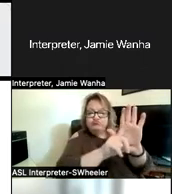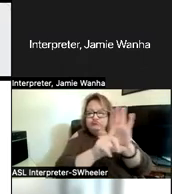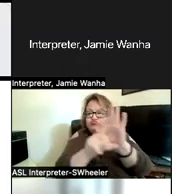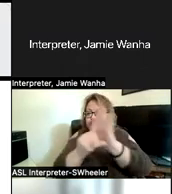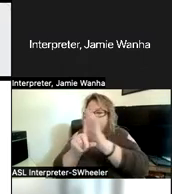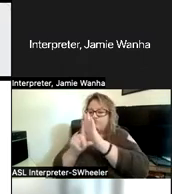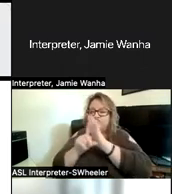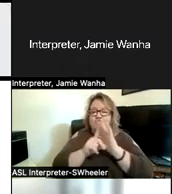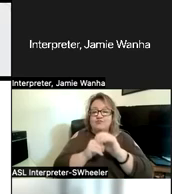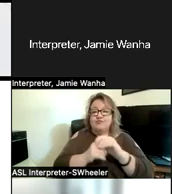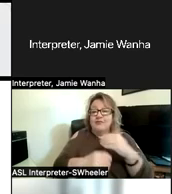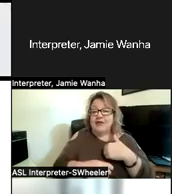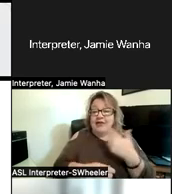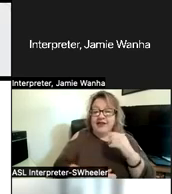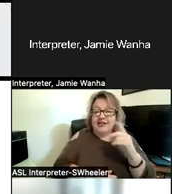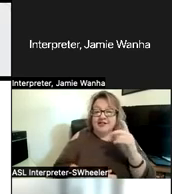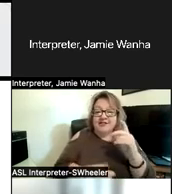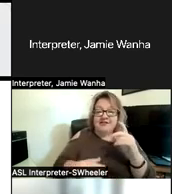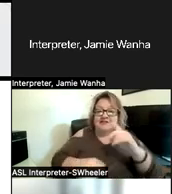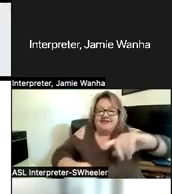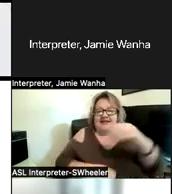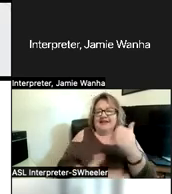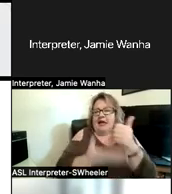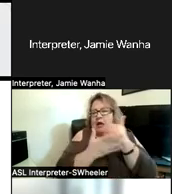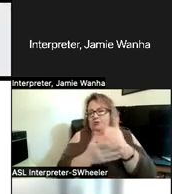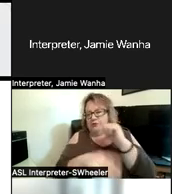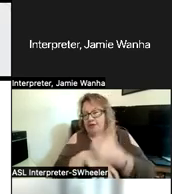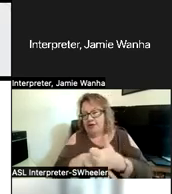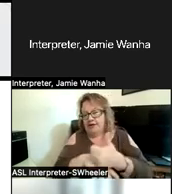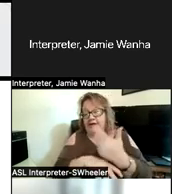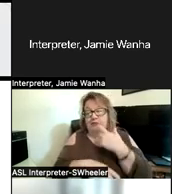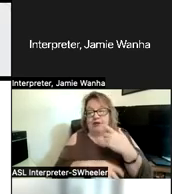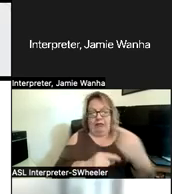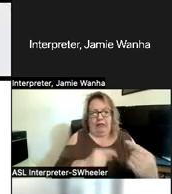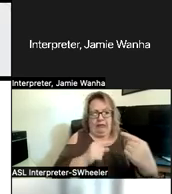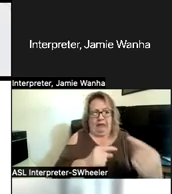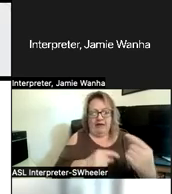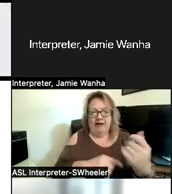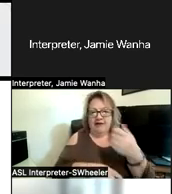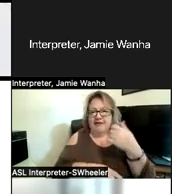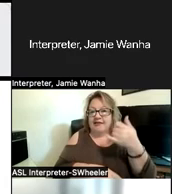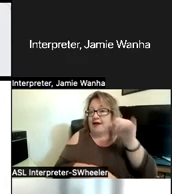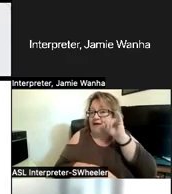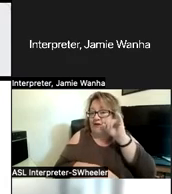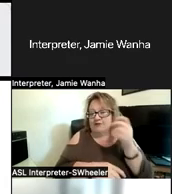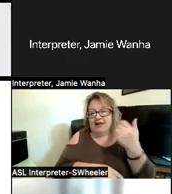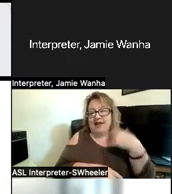We do have that little wizard to help you set it up. That actually turned out to be the hardest part, is getting the iPhones and